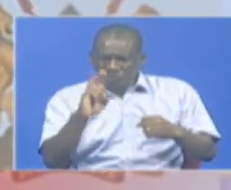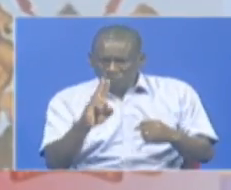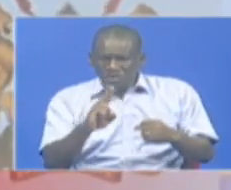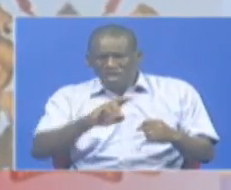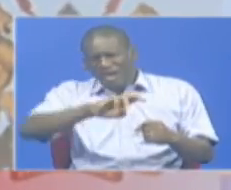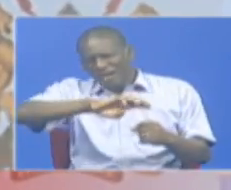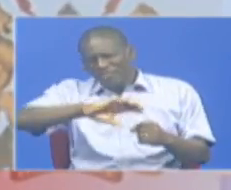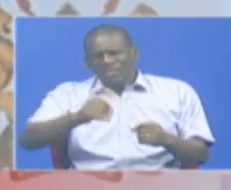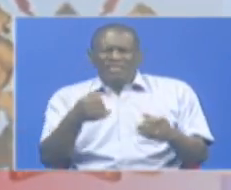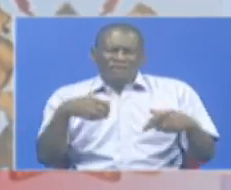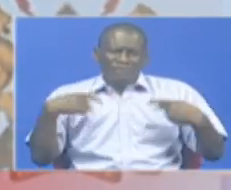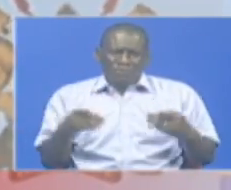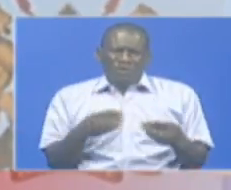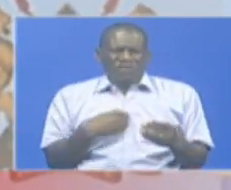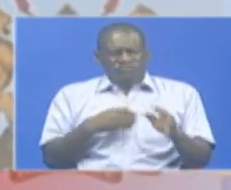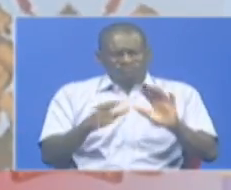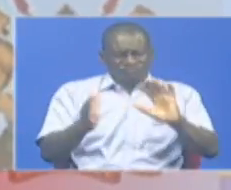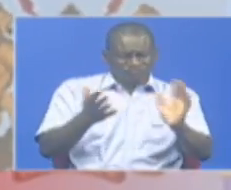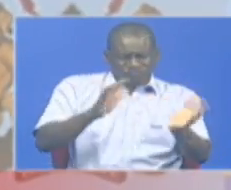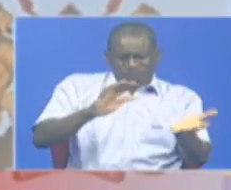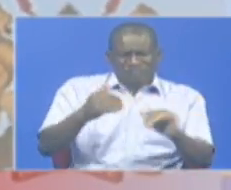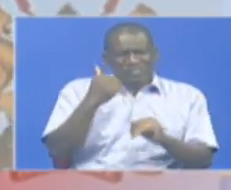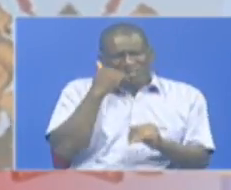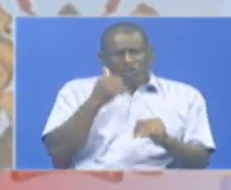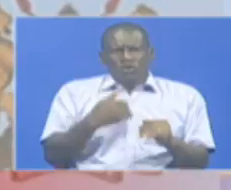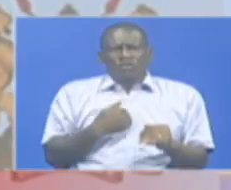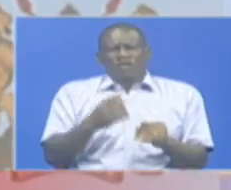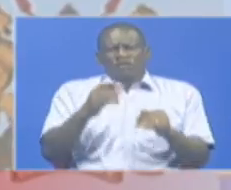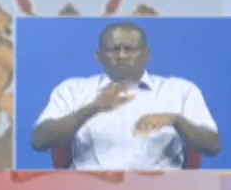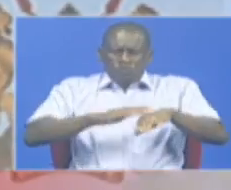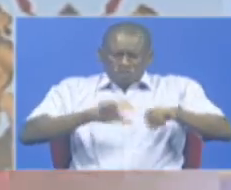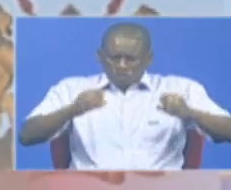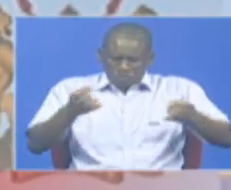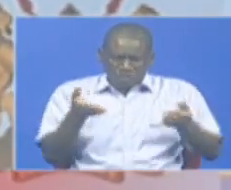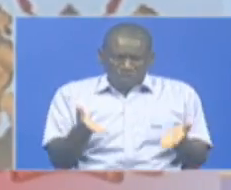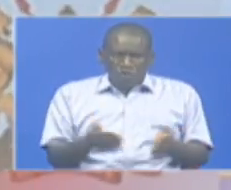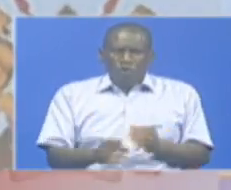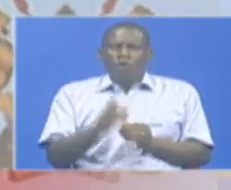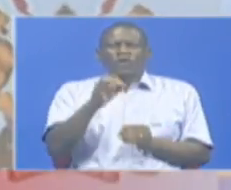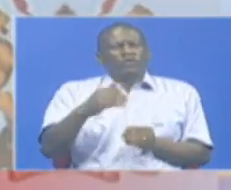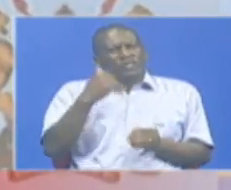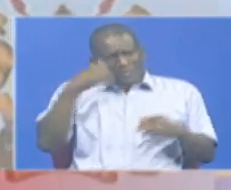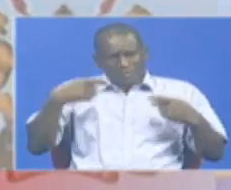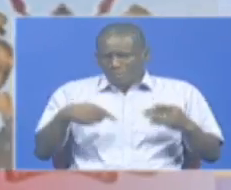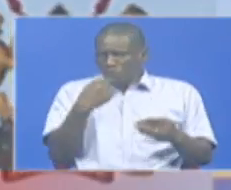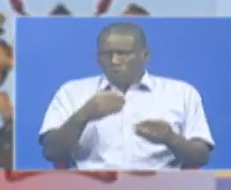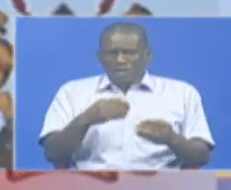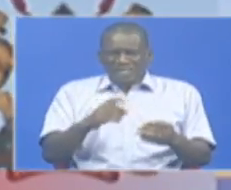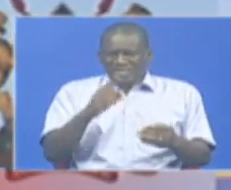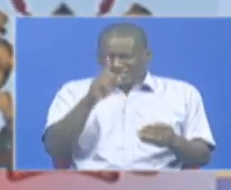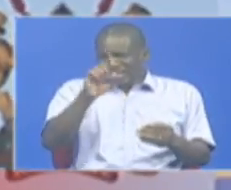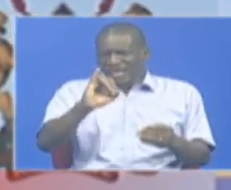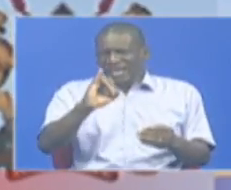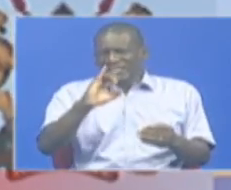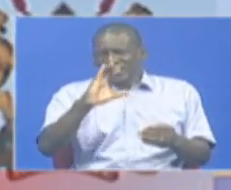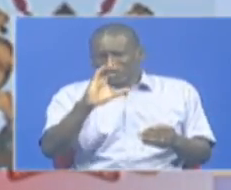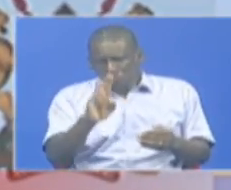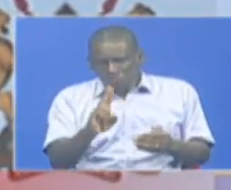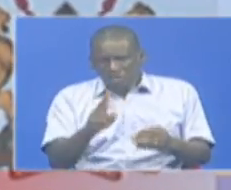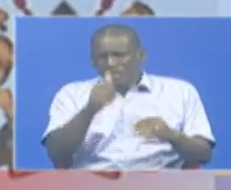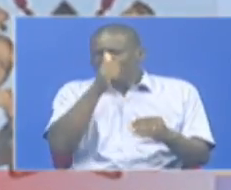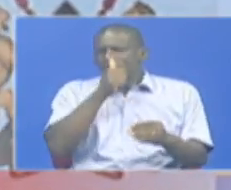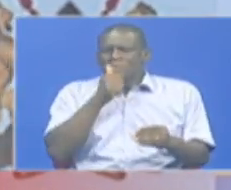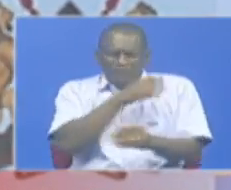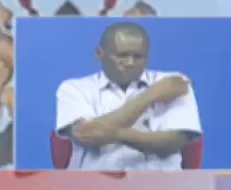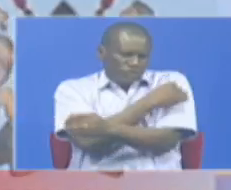mild disease. However, we do have one piece of good news. One of the patients who was in critical care in one of the private facilities